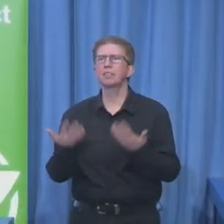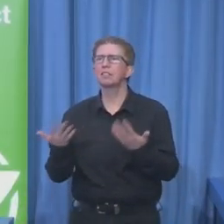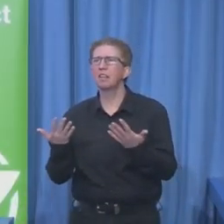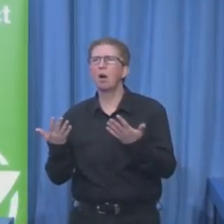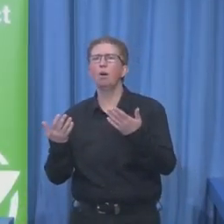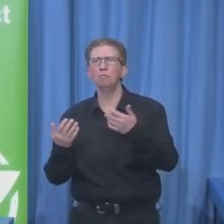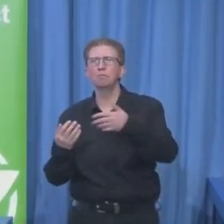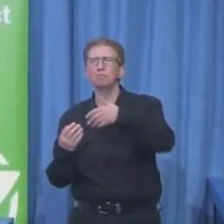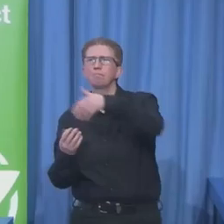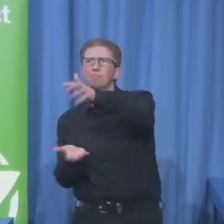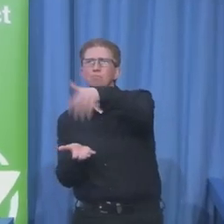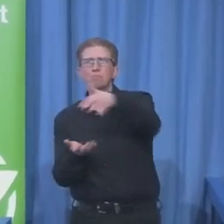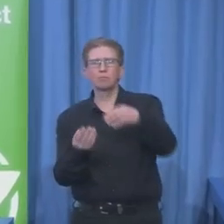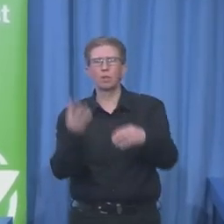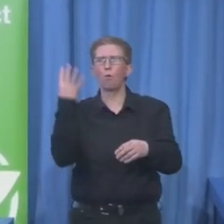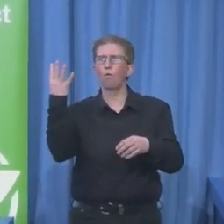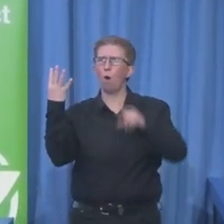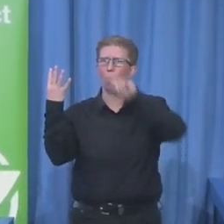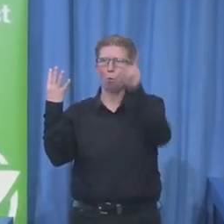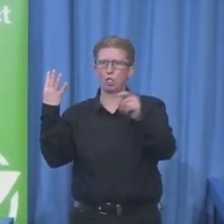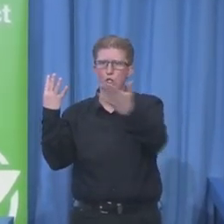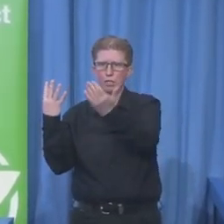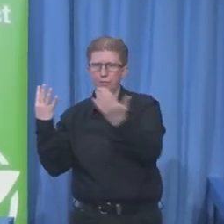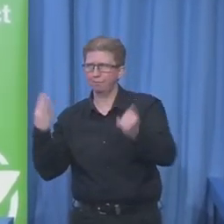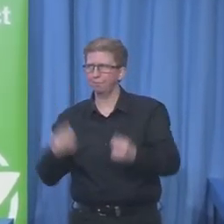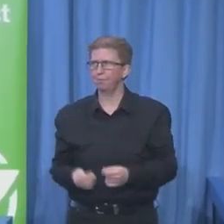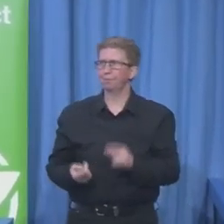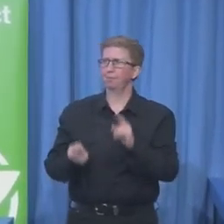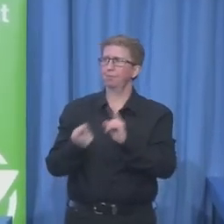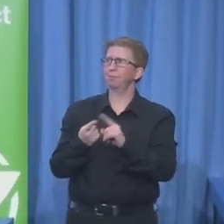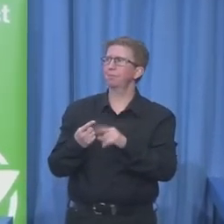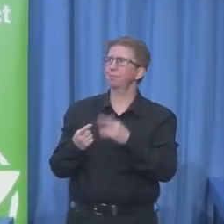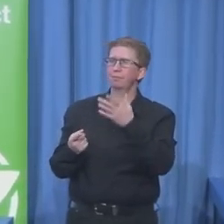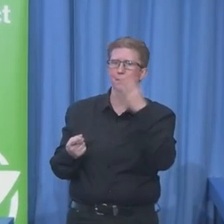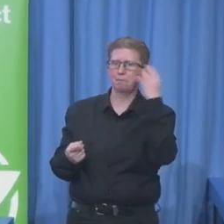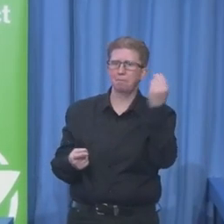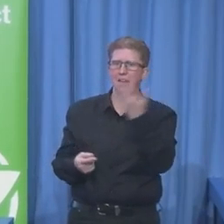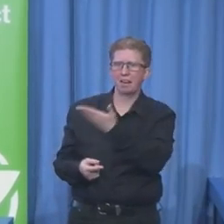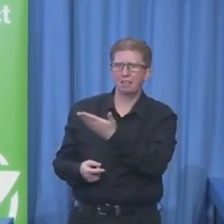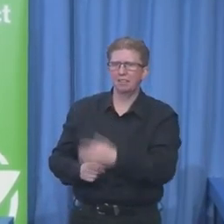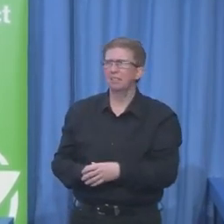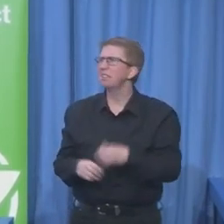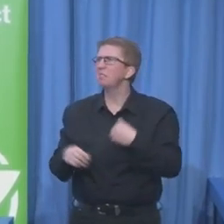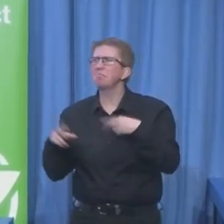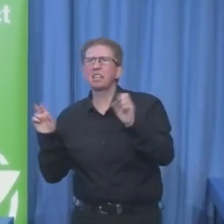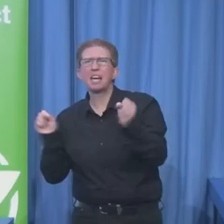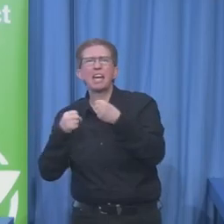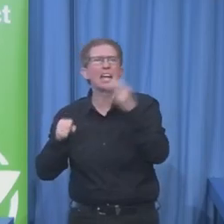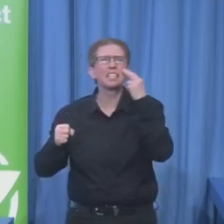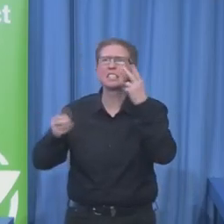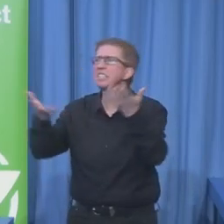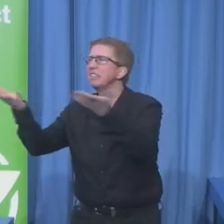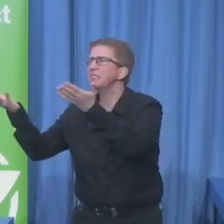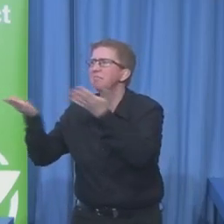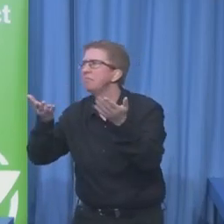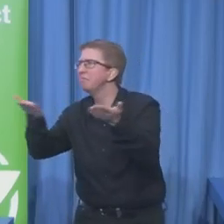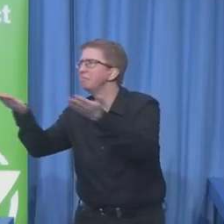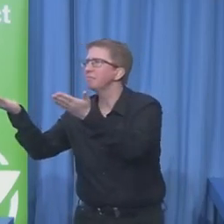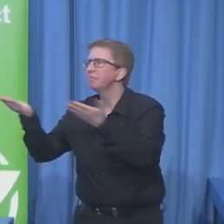is the first one. The light is not very convenient, so try. Okay. You get a